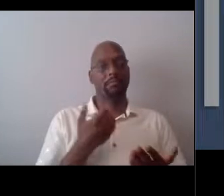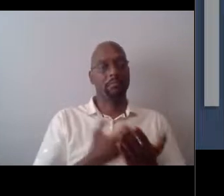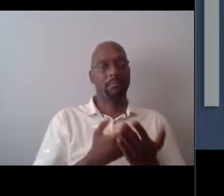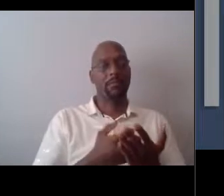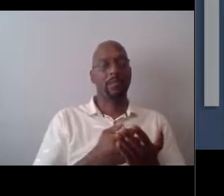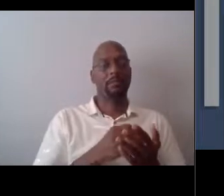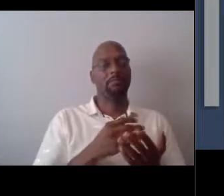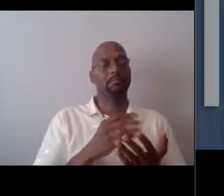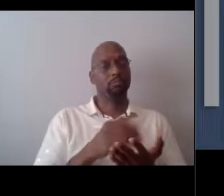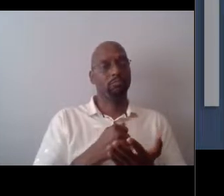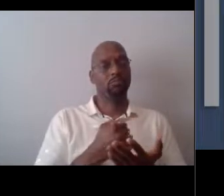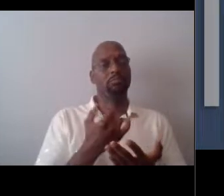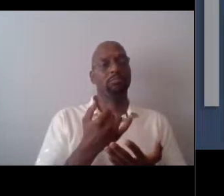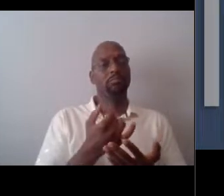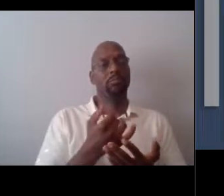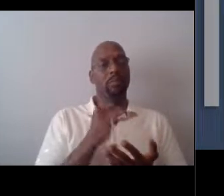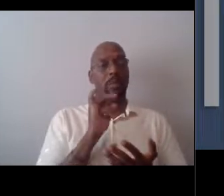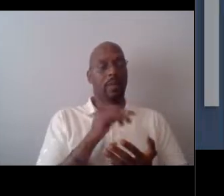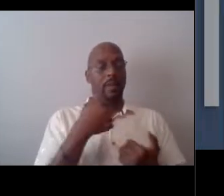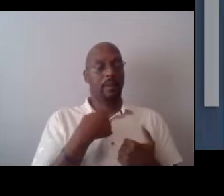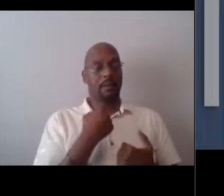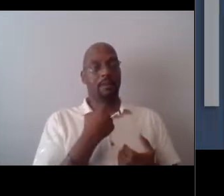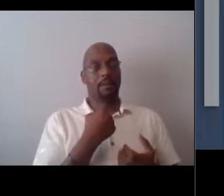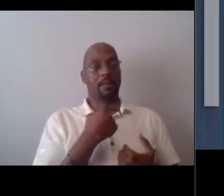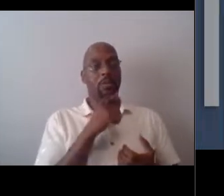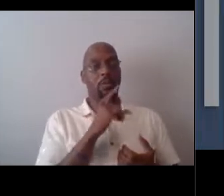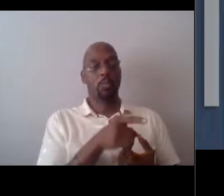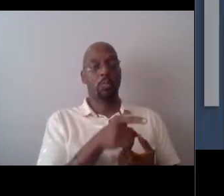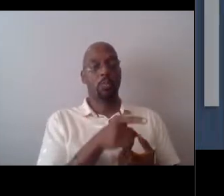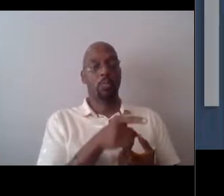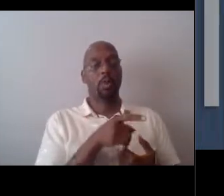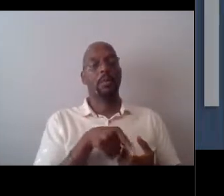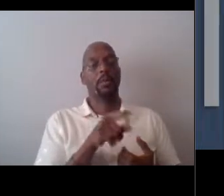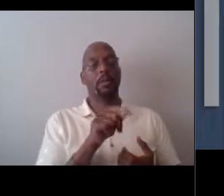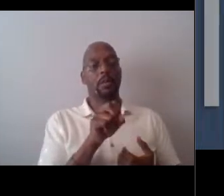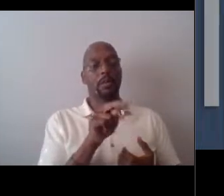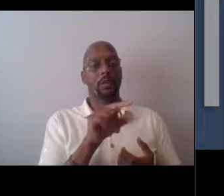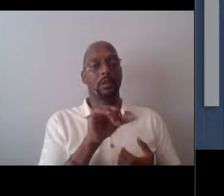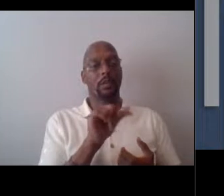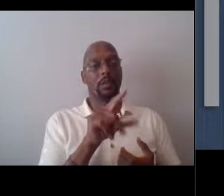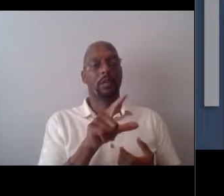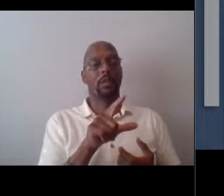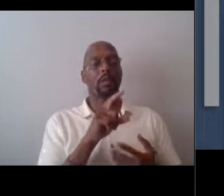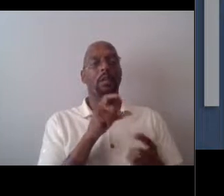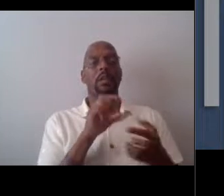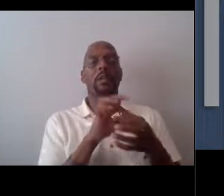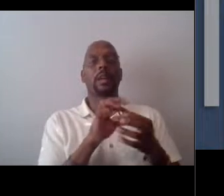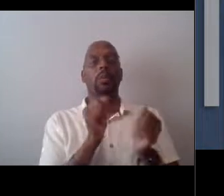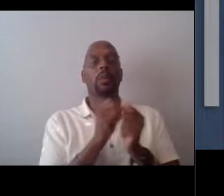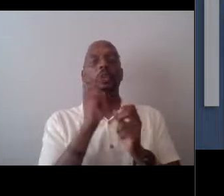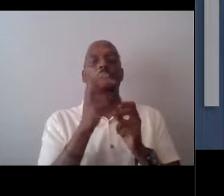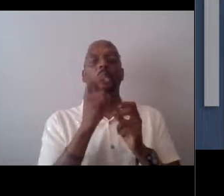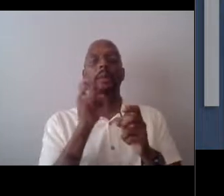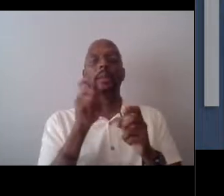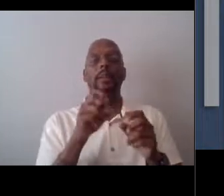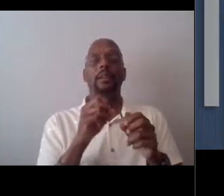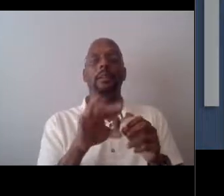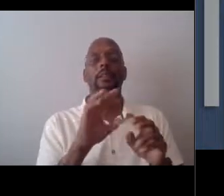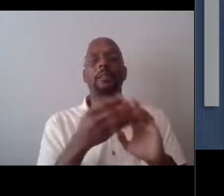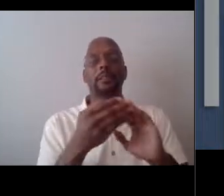things. But this has the real potential to get at the transportation needs of a community and impact.